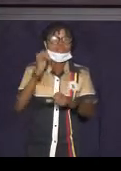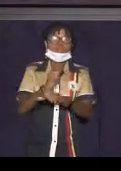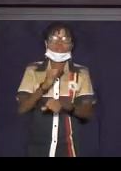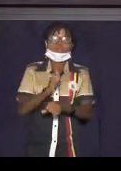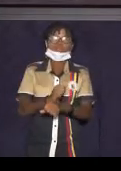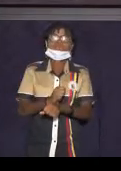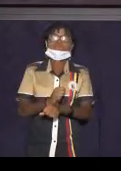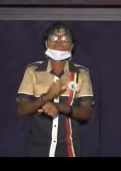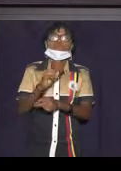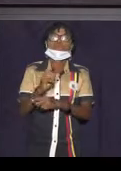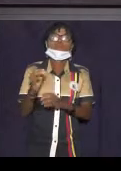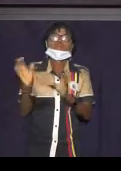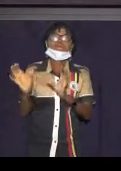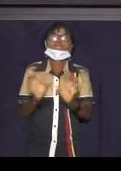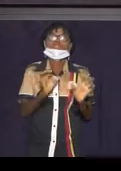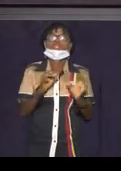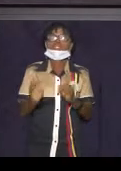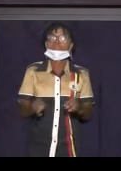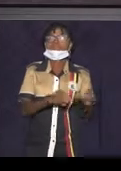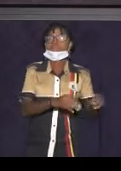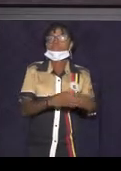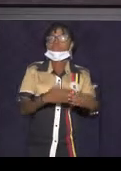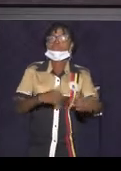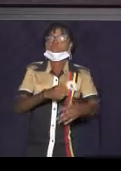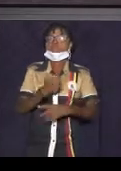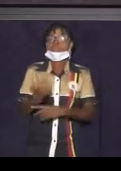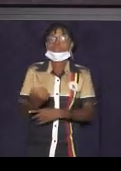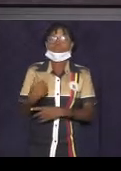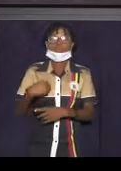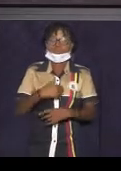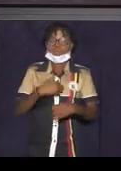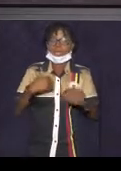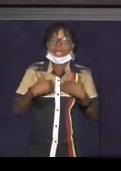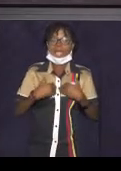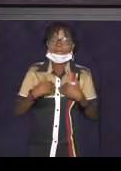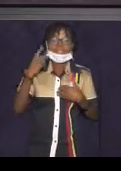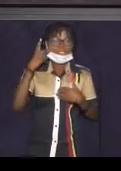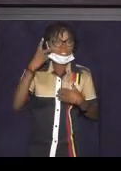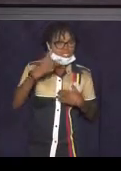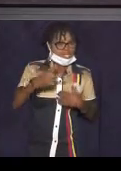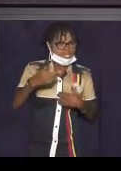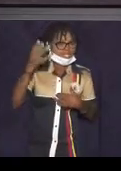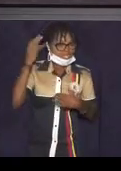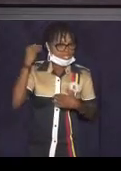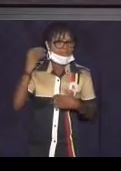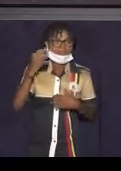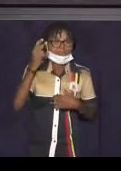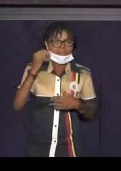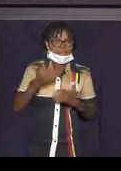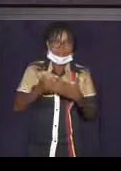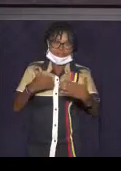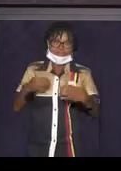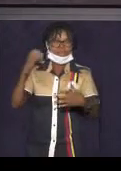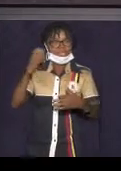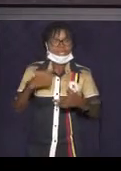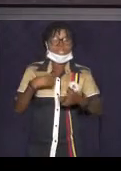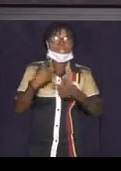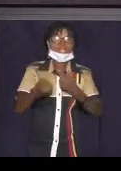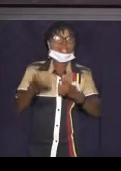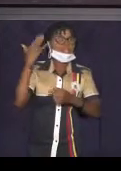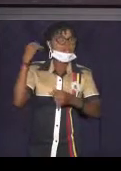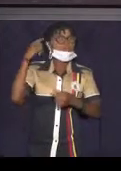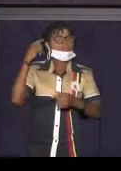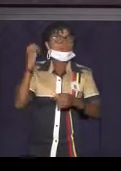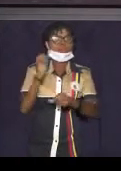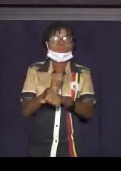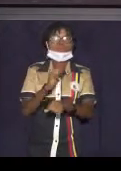another in the past. We had seen him before he left for work. Another